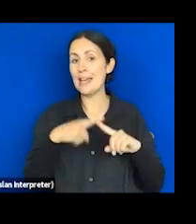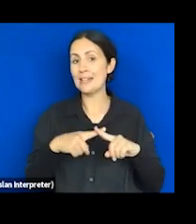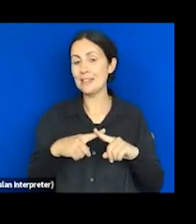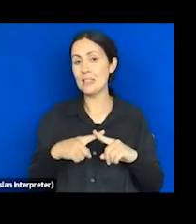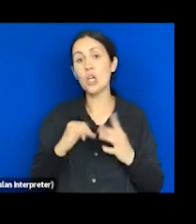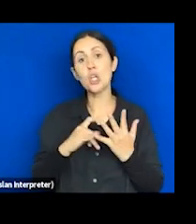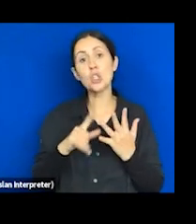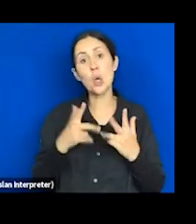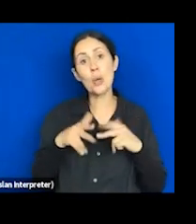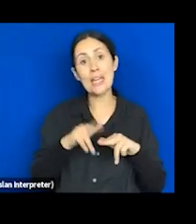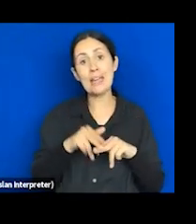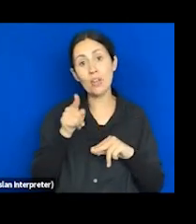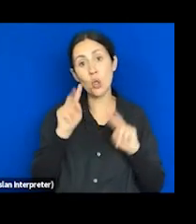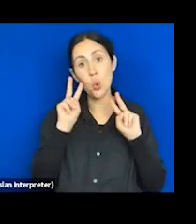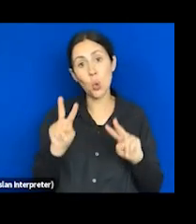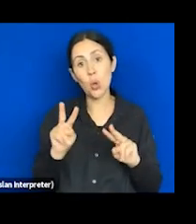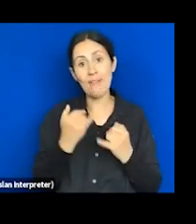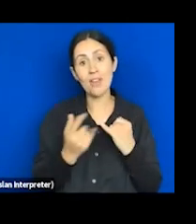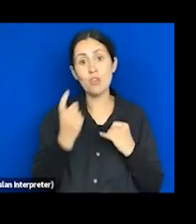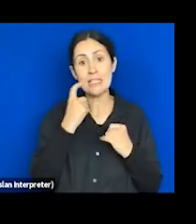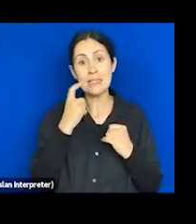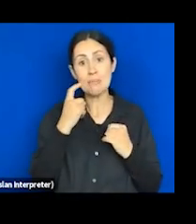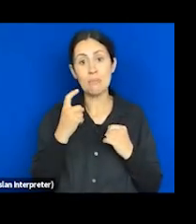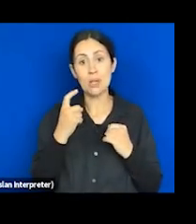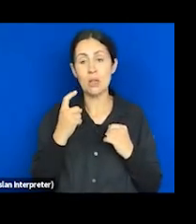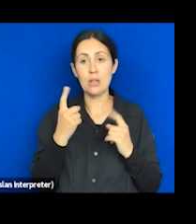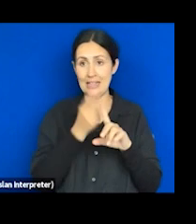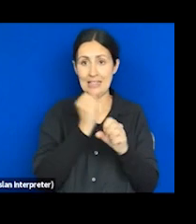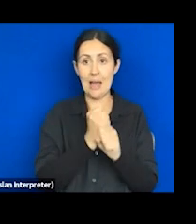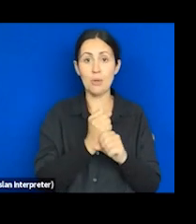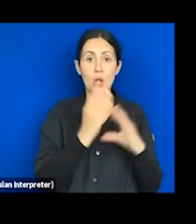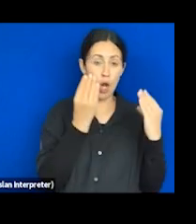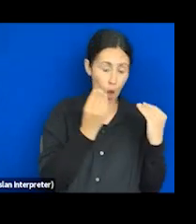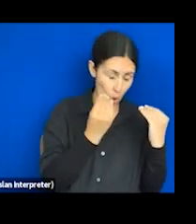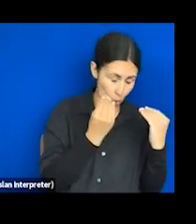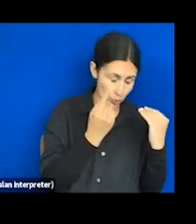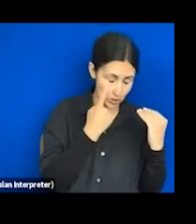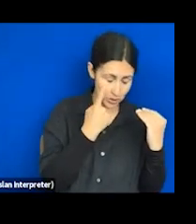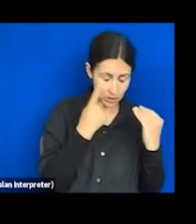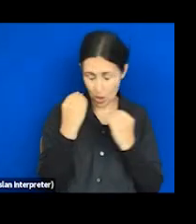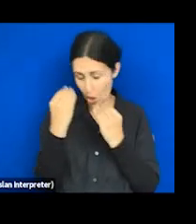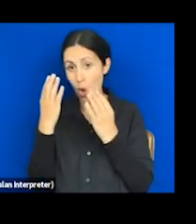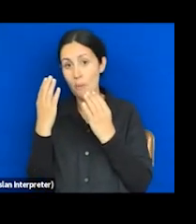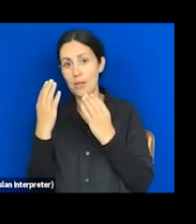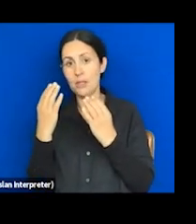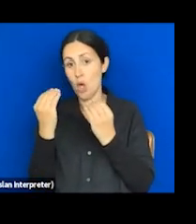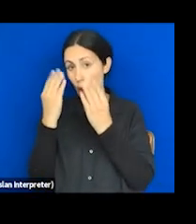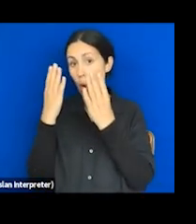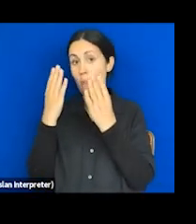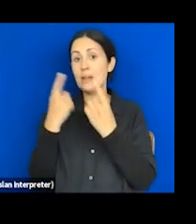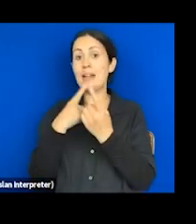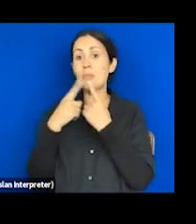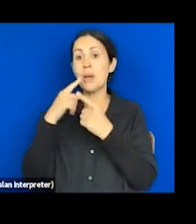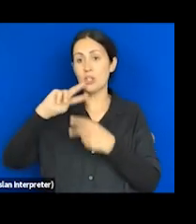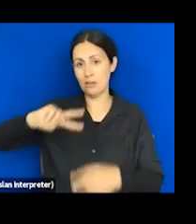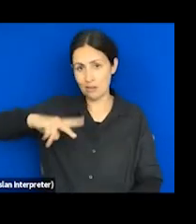you look at a very simple paradigm of eyes closed, eyes open, with eyes open, the information flow flips to bottom up